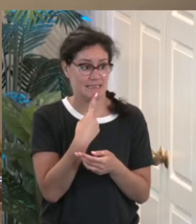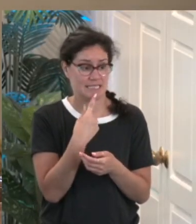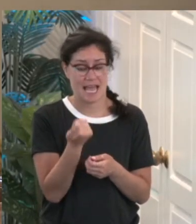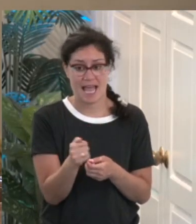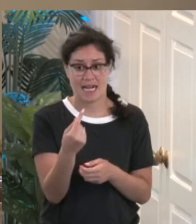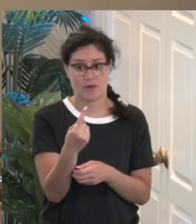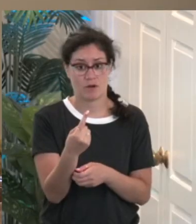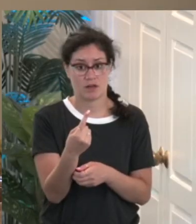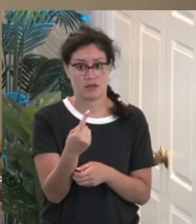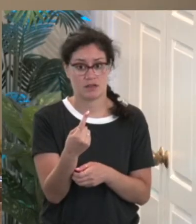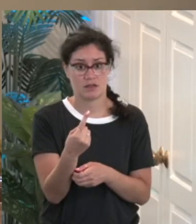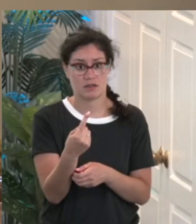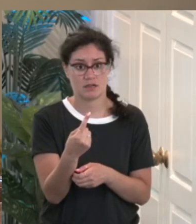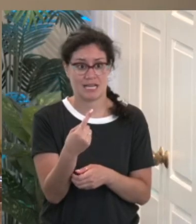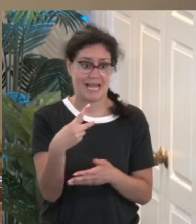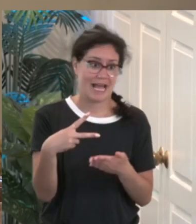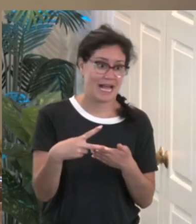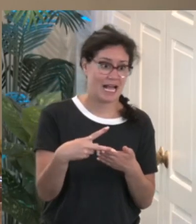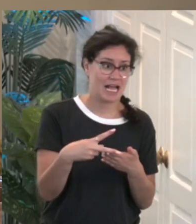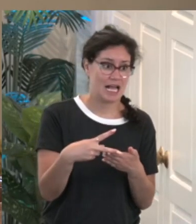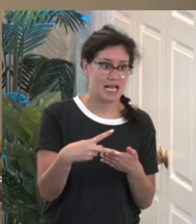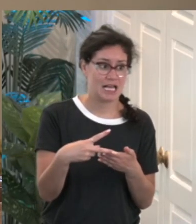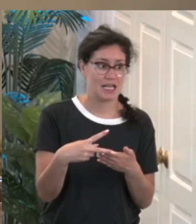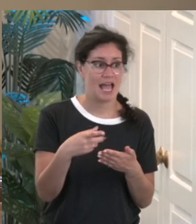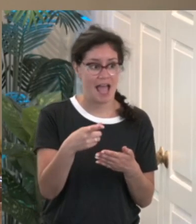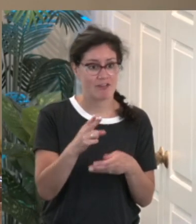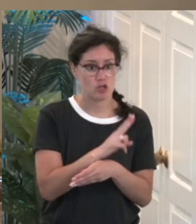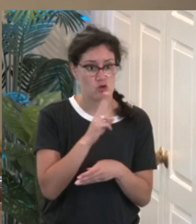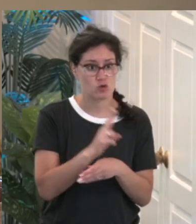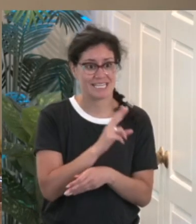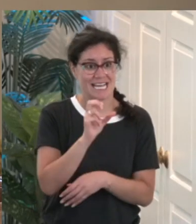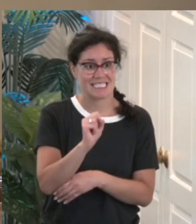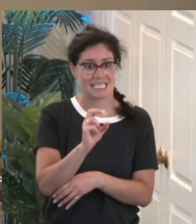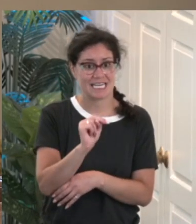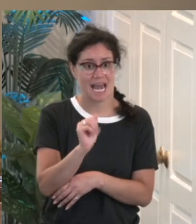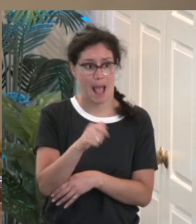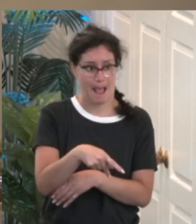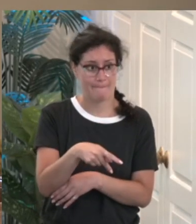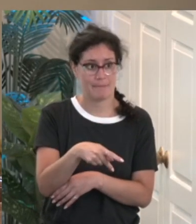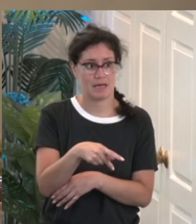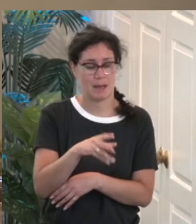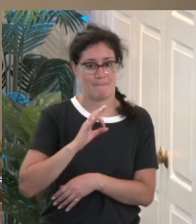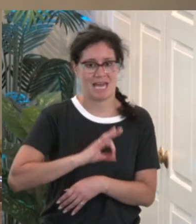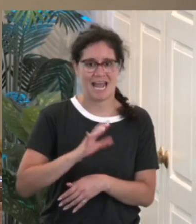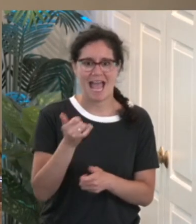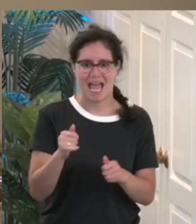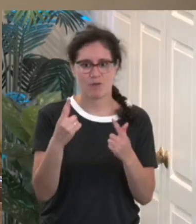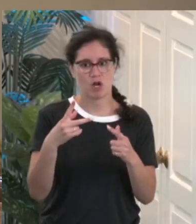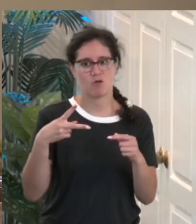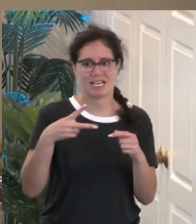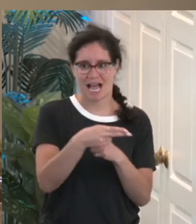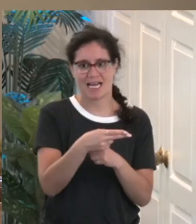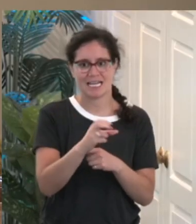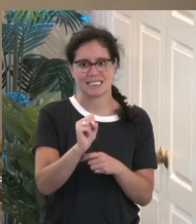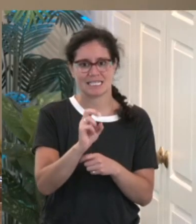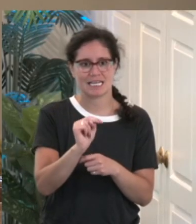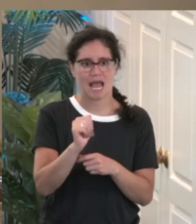Anybody who would cut SNAP benefits, which is food, it's just outlandish.